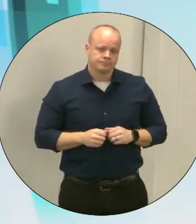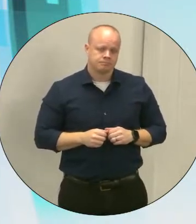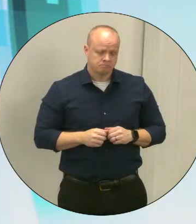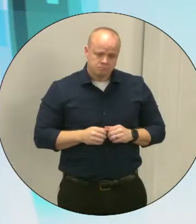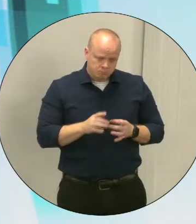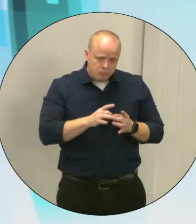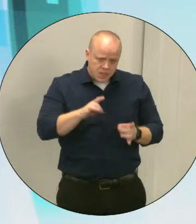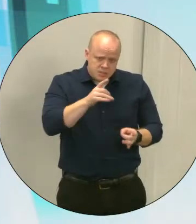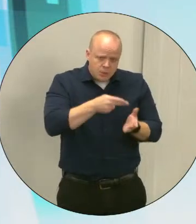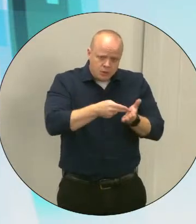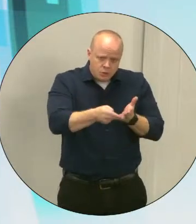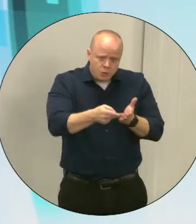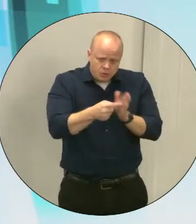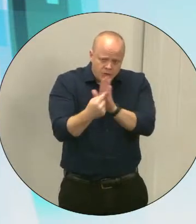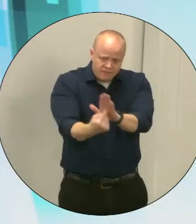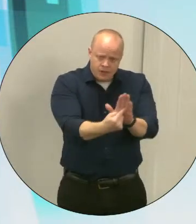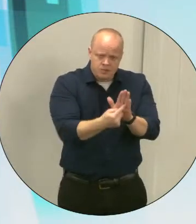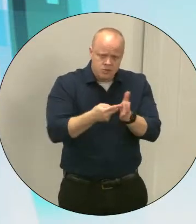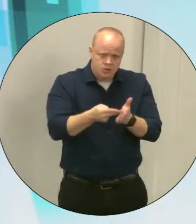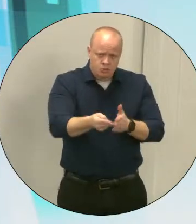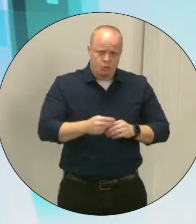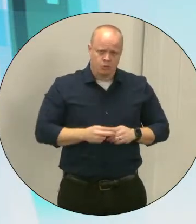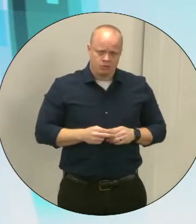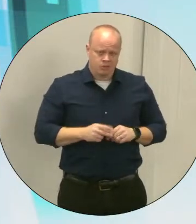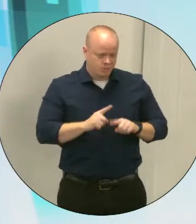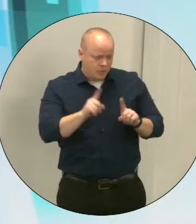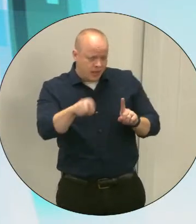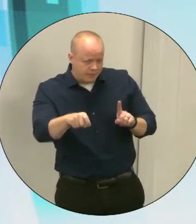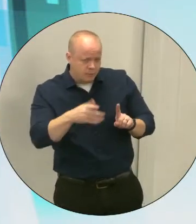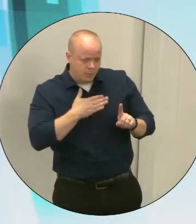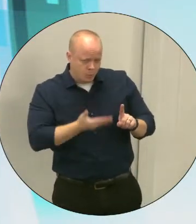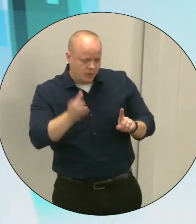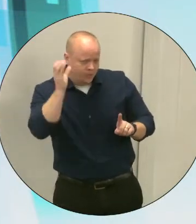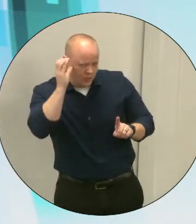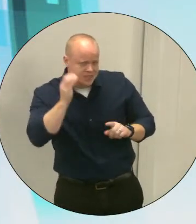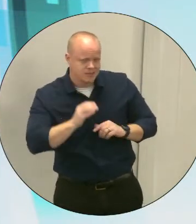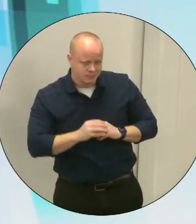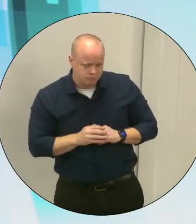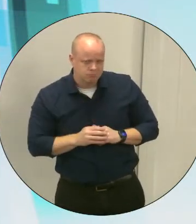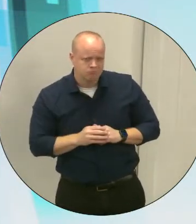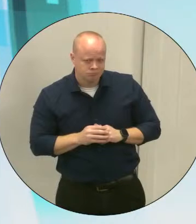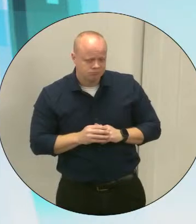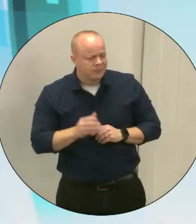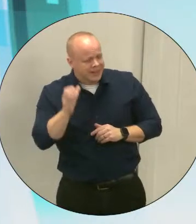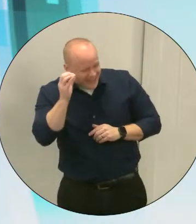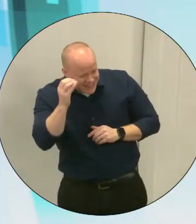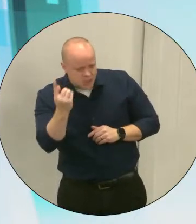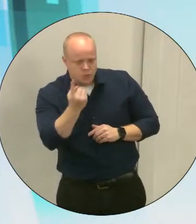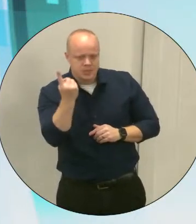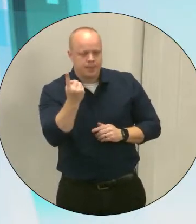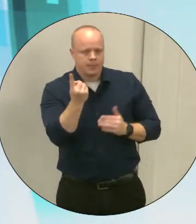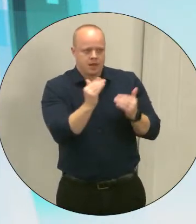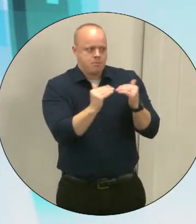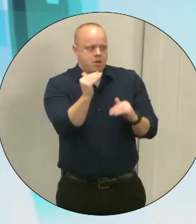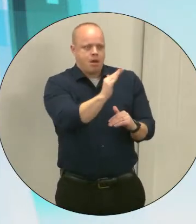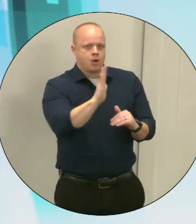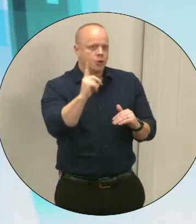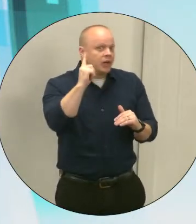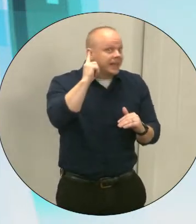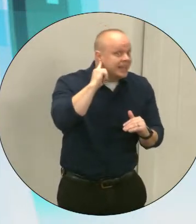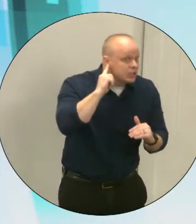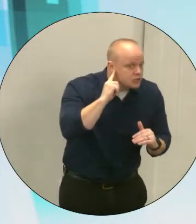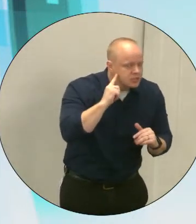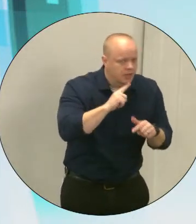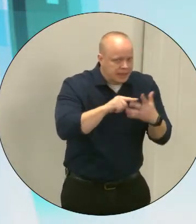The spirit of truth reveals the truth, but you have to be willing to listen. Listen to something beyond your ears or what you